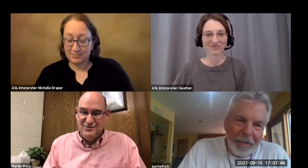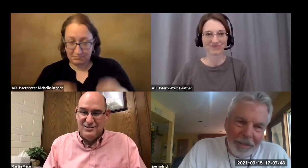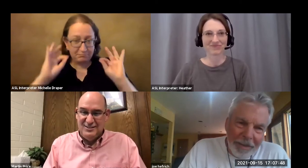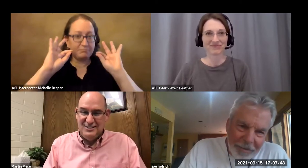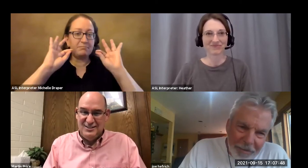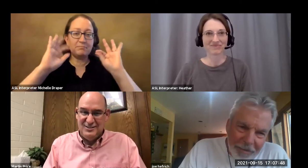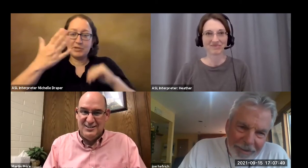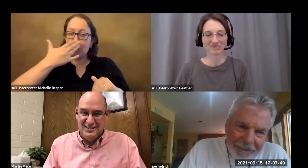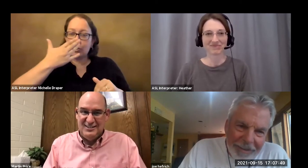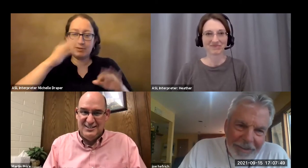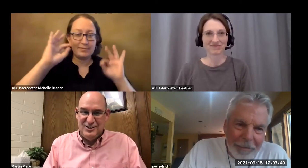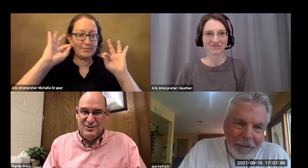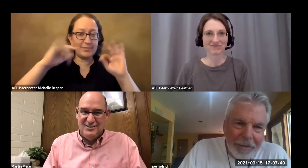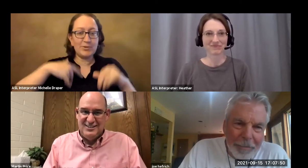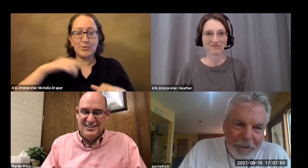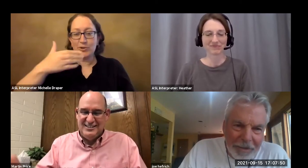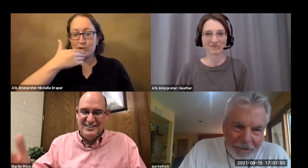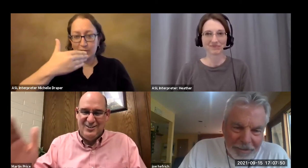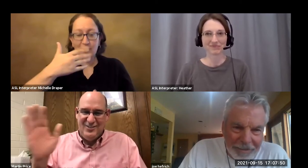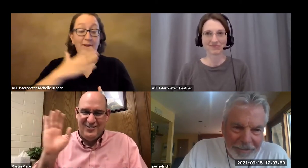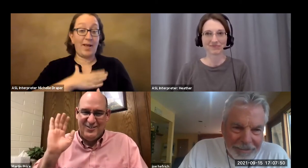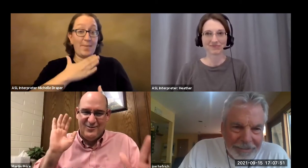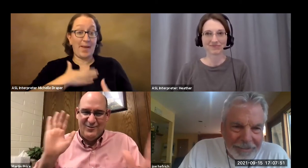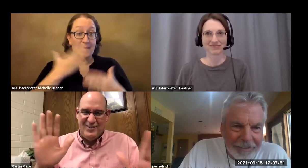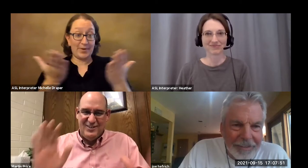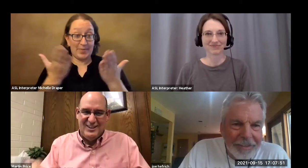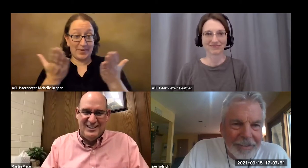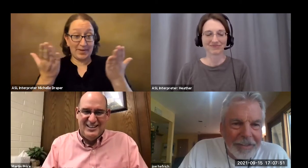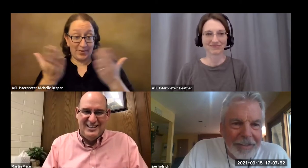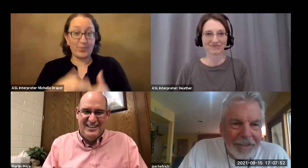doing well, thank you. And I'm glad to be here.